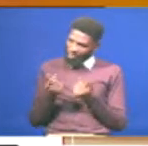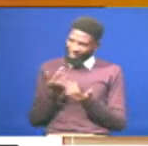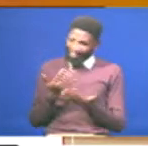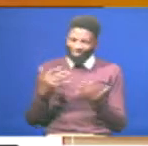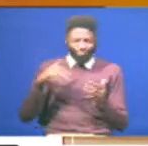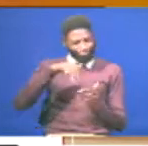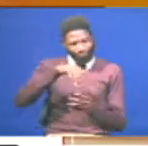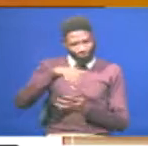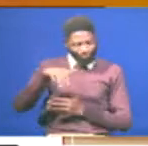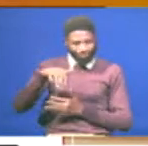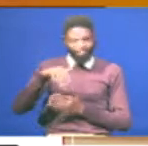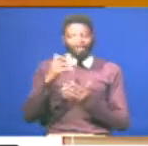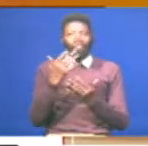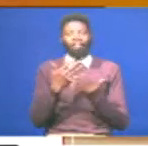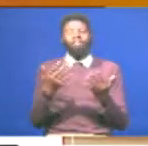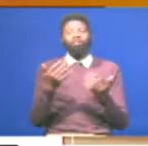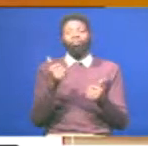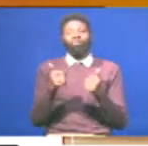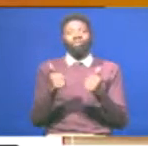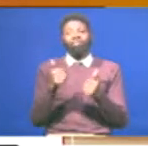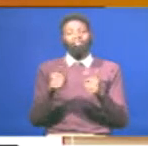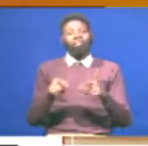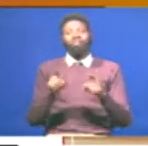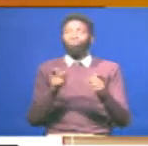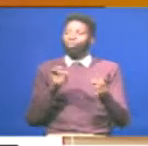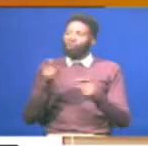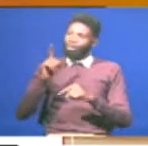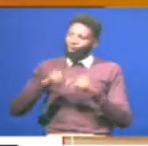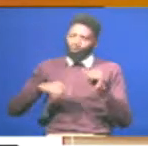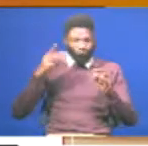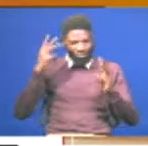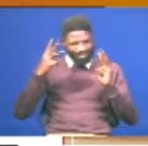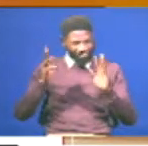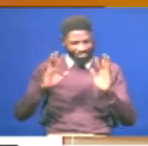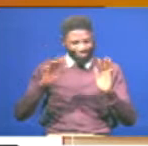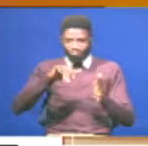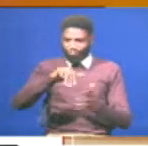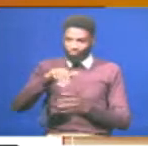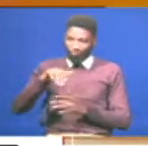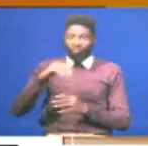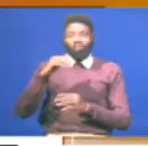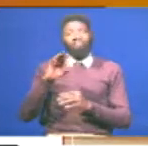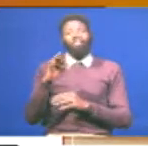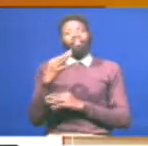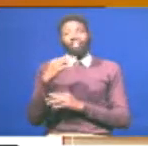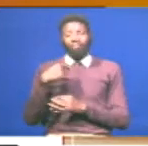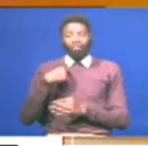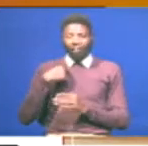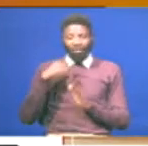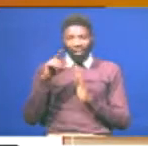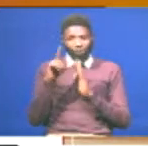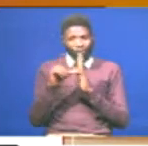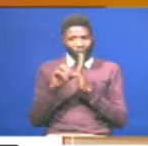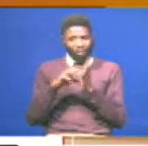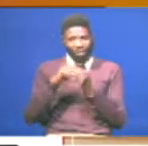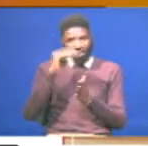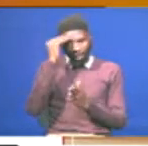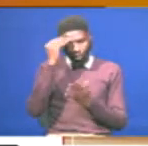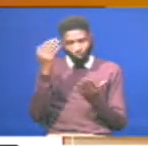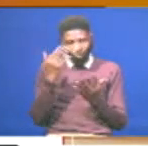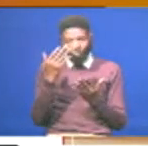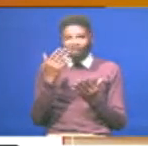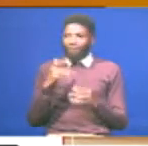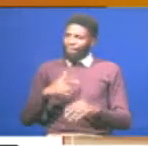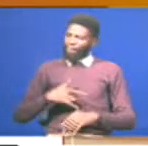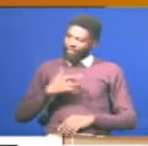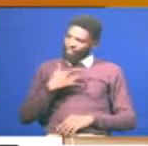about things you have little control over. Mm. The third final point lesson I got from him was sense of urgency. He